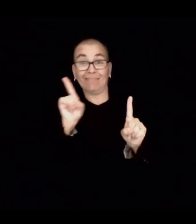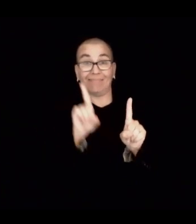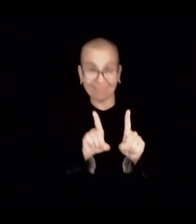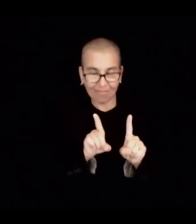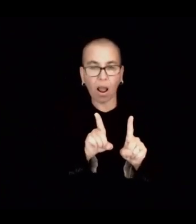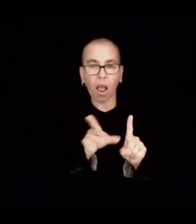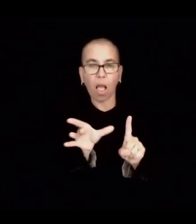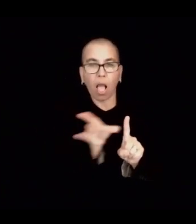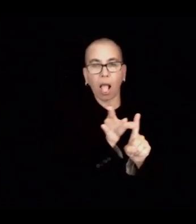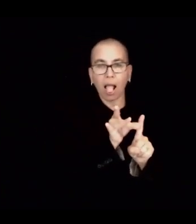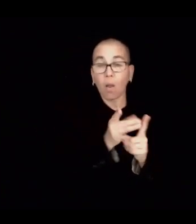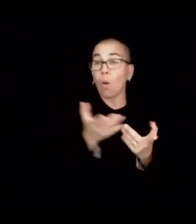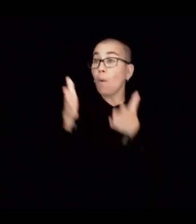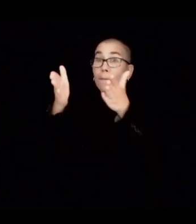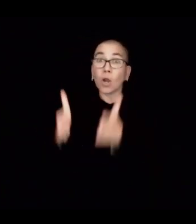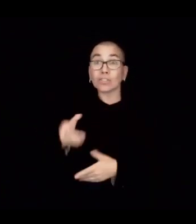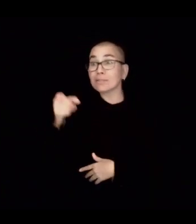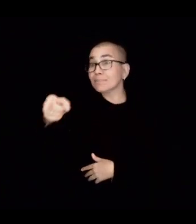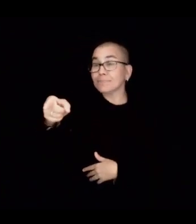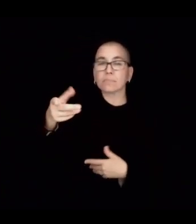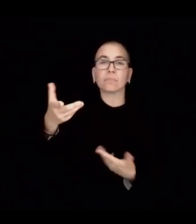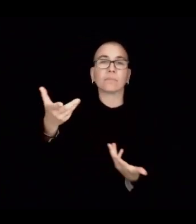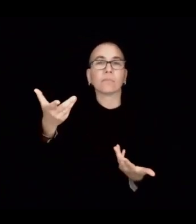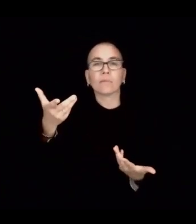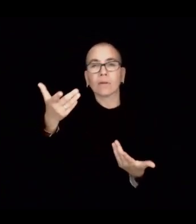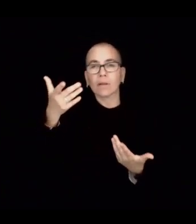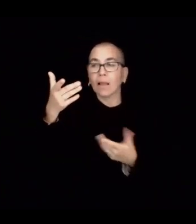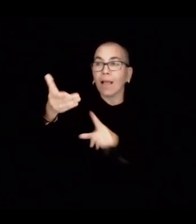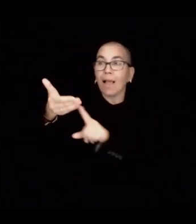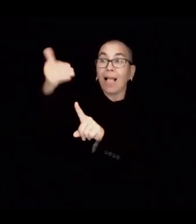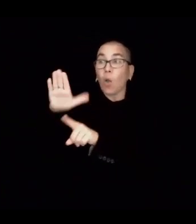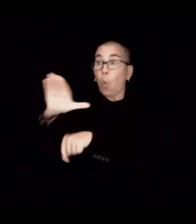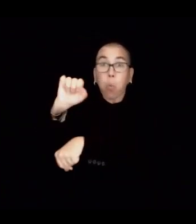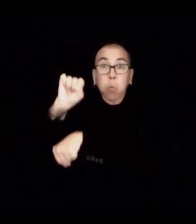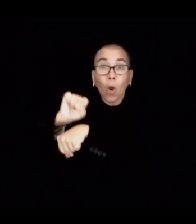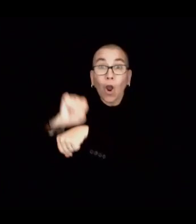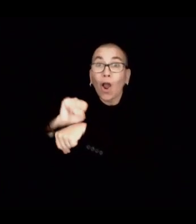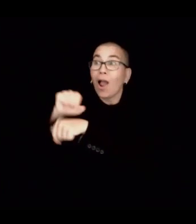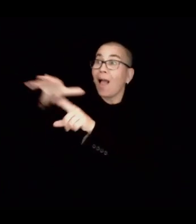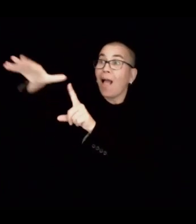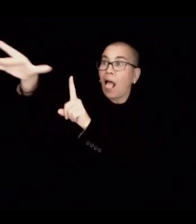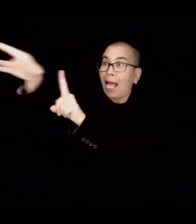exposures within their community, housing, those types of things.